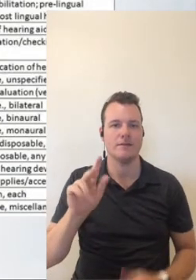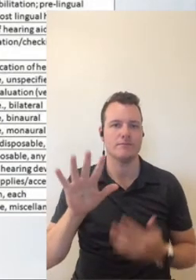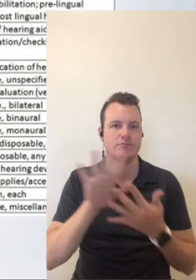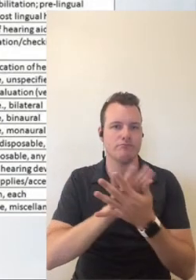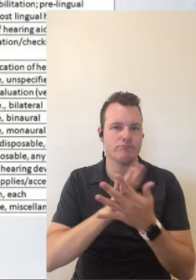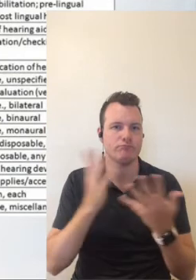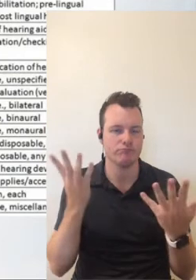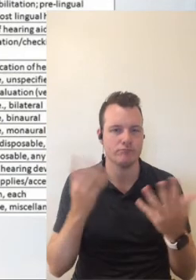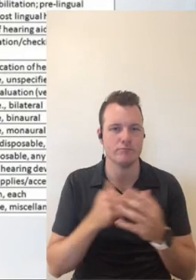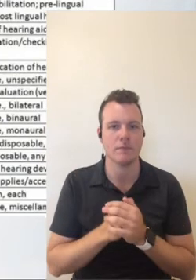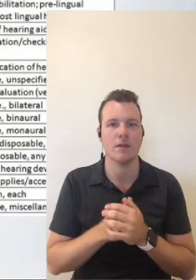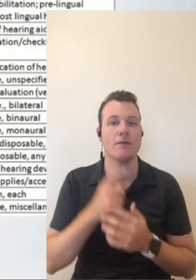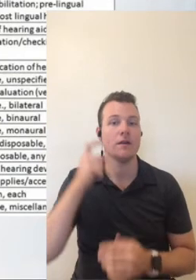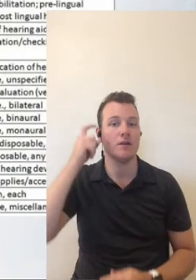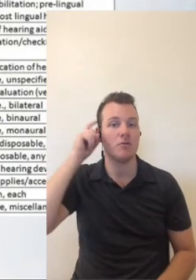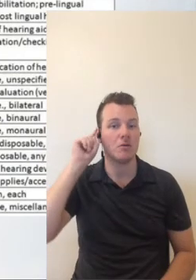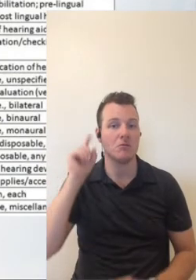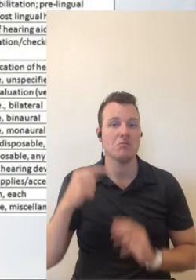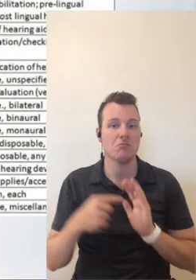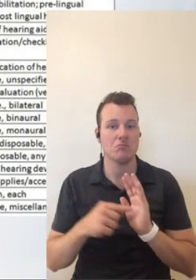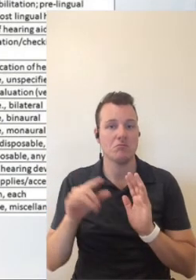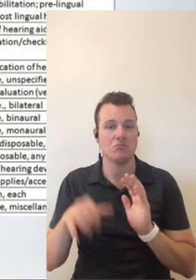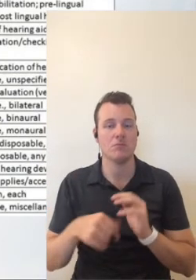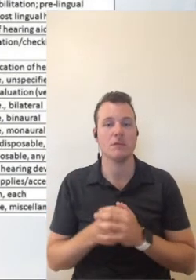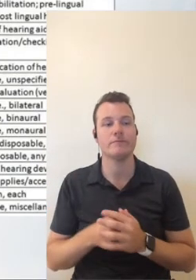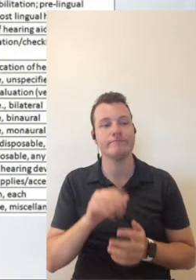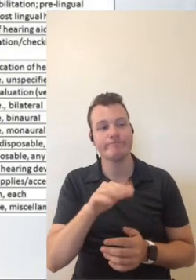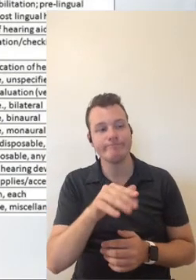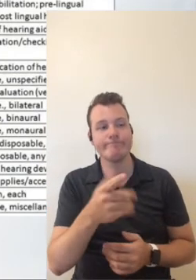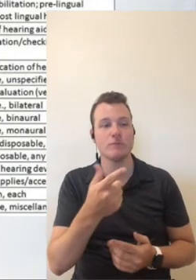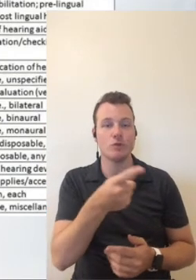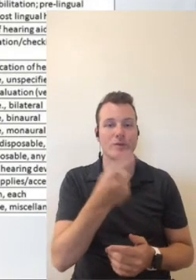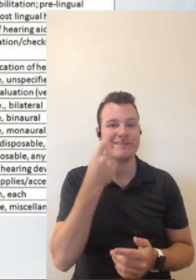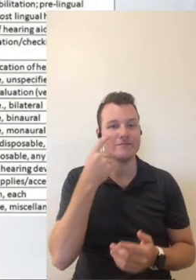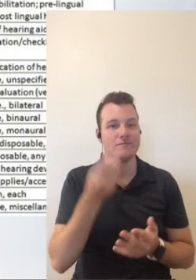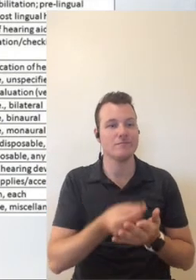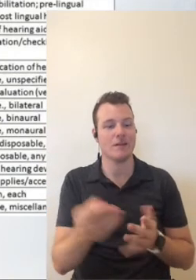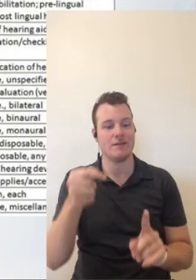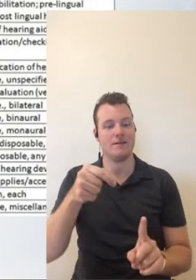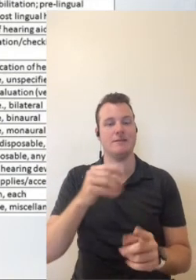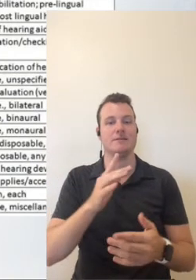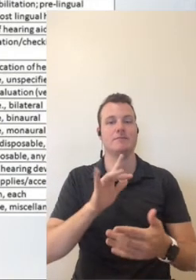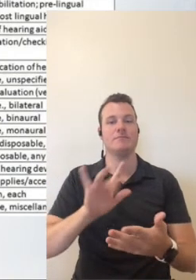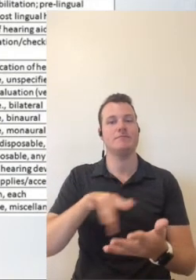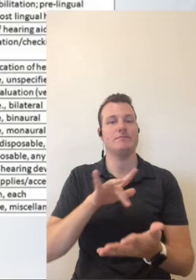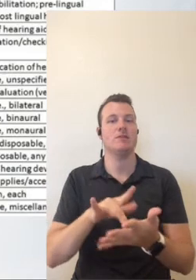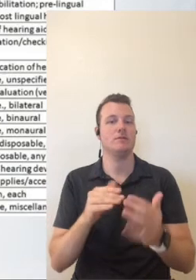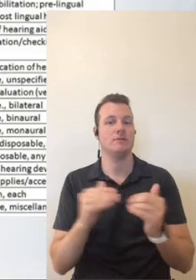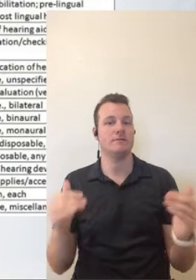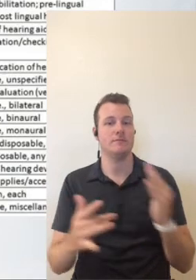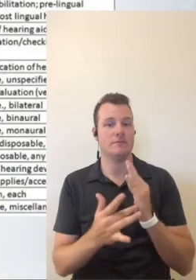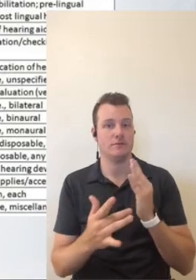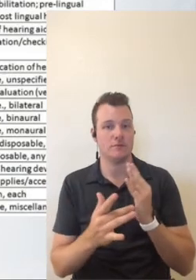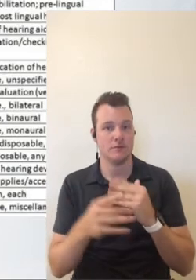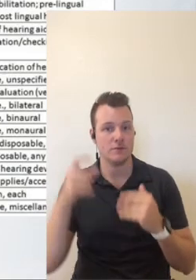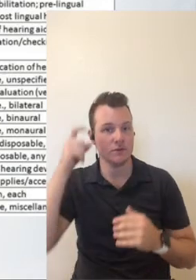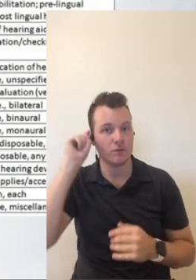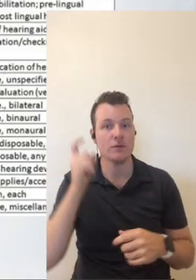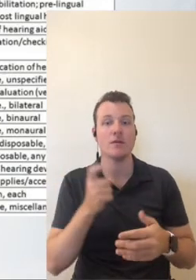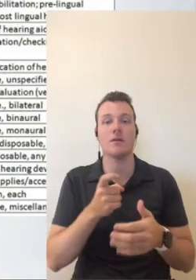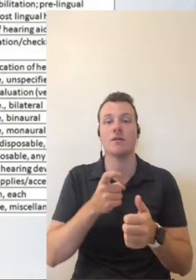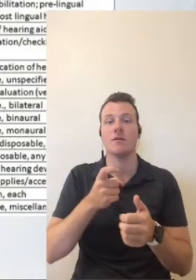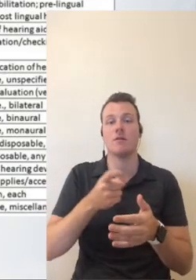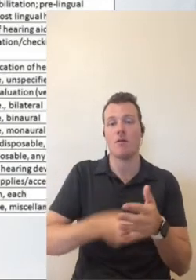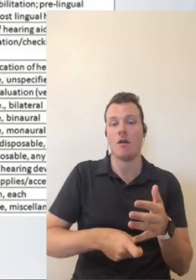do this with hearing aids. We'll see a patient and say, Mr. Smith, you just purchased these midline hearing aids.